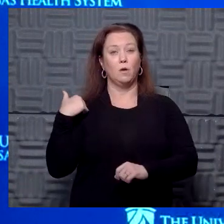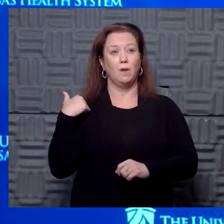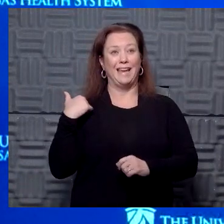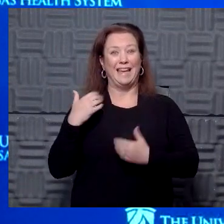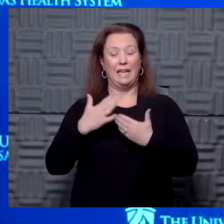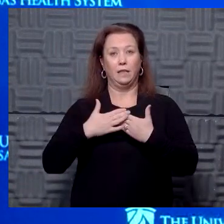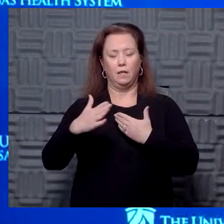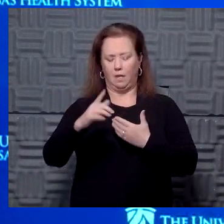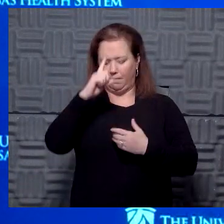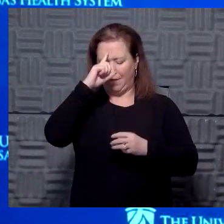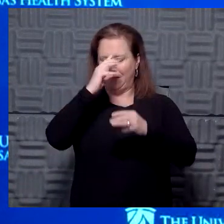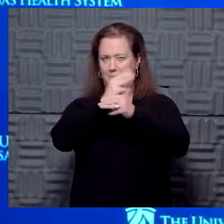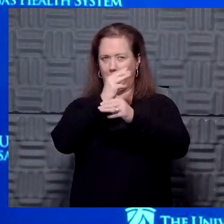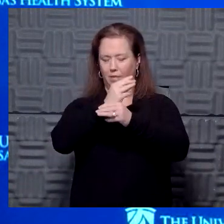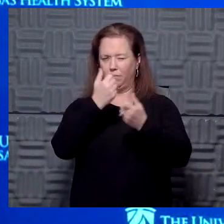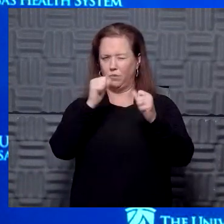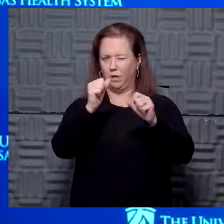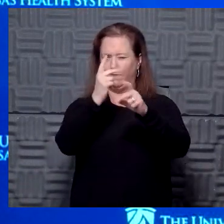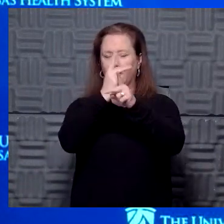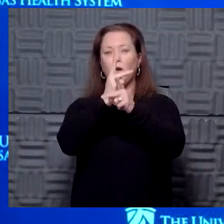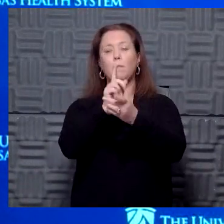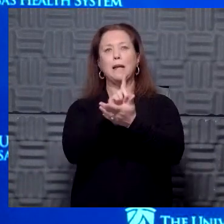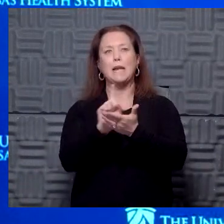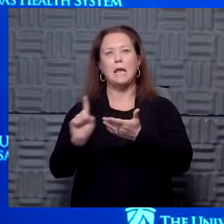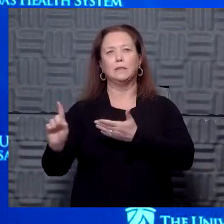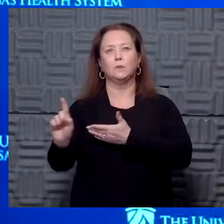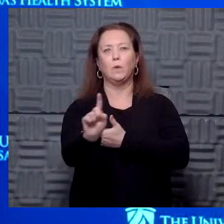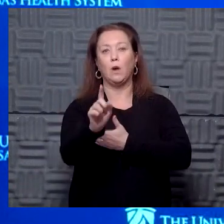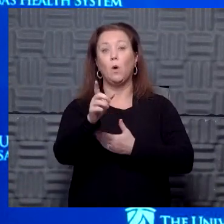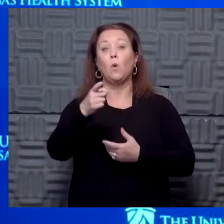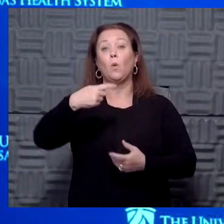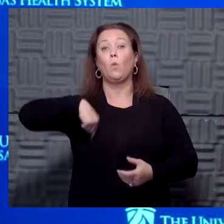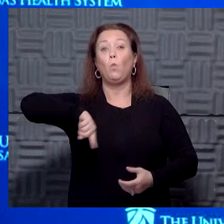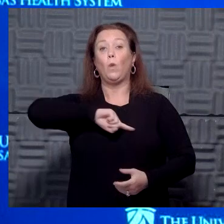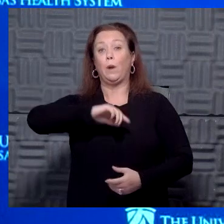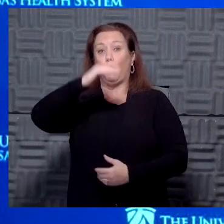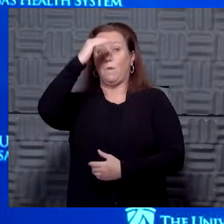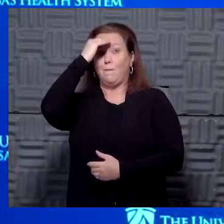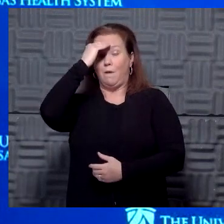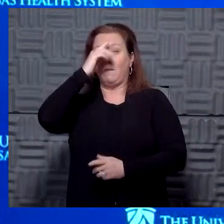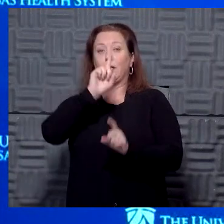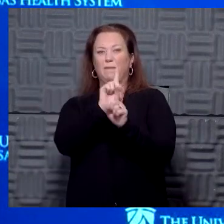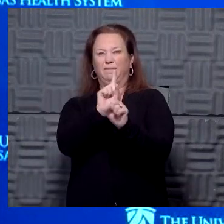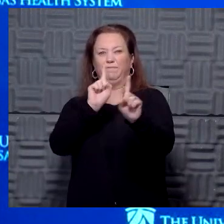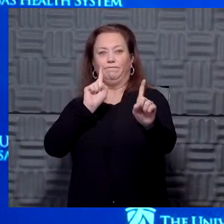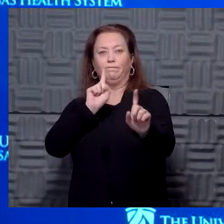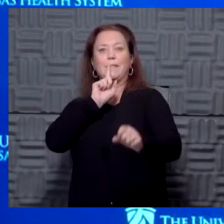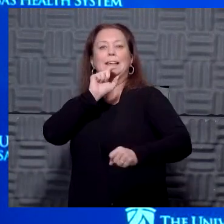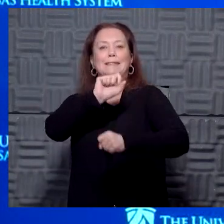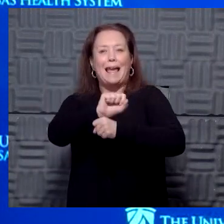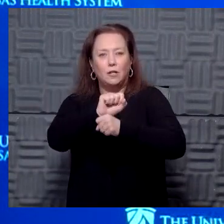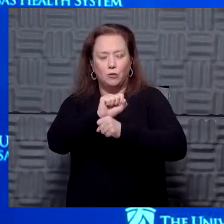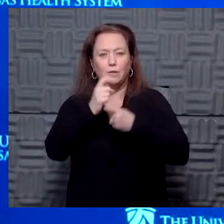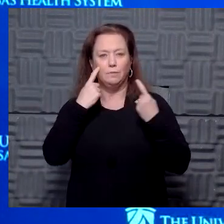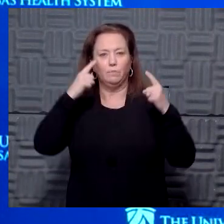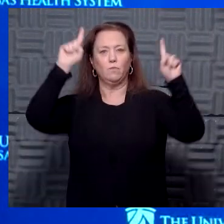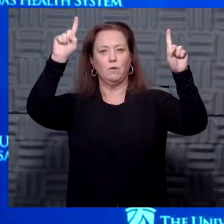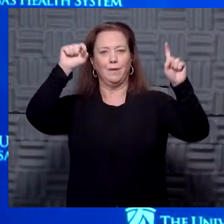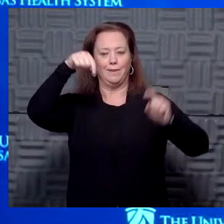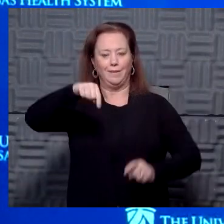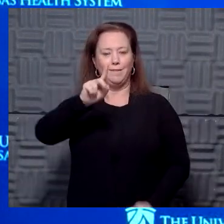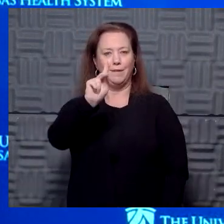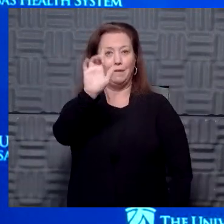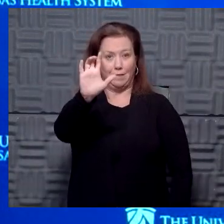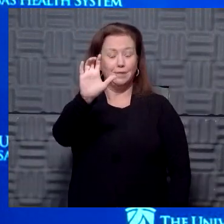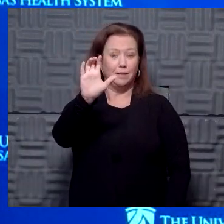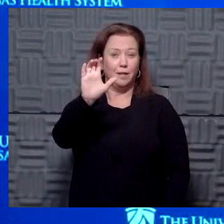we're going. My math is not always the best. In the next week, we're going to know how well it's working here in Kansas City, and that's going to give us